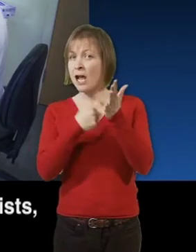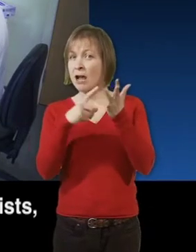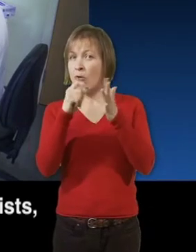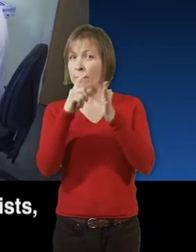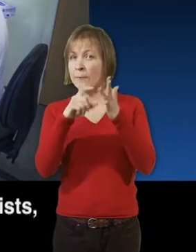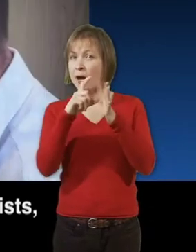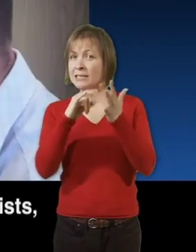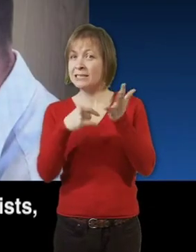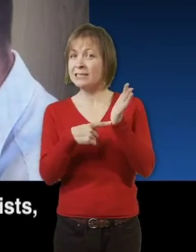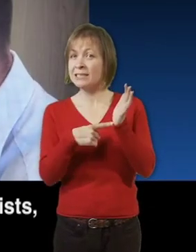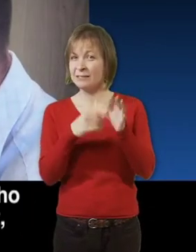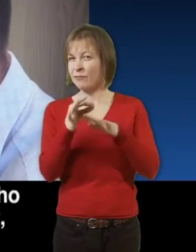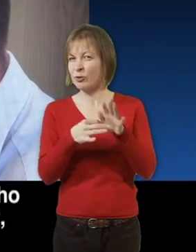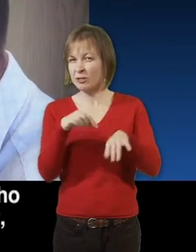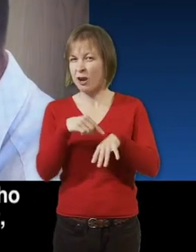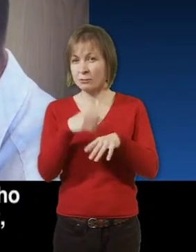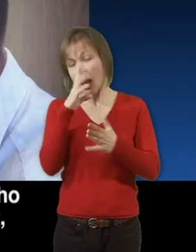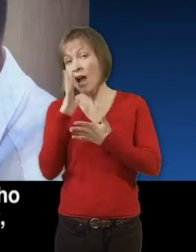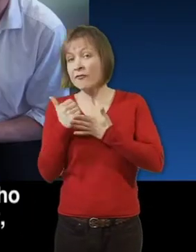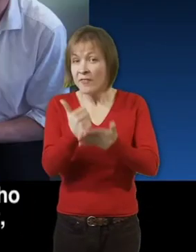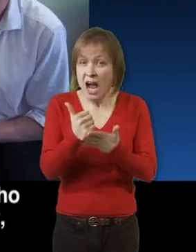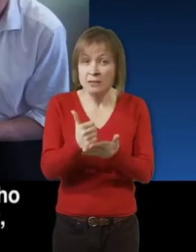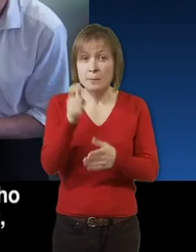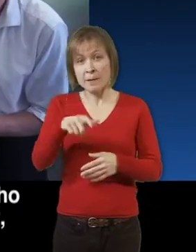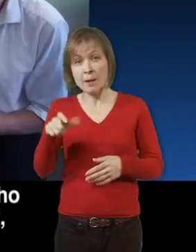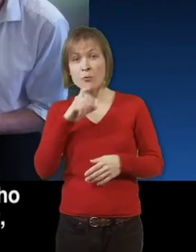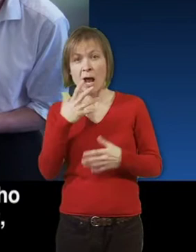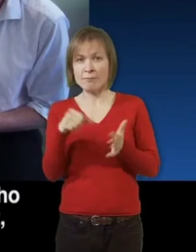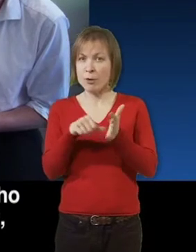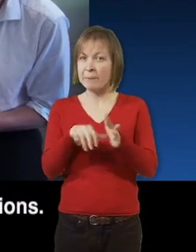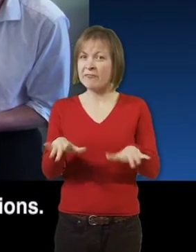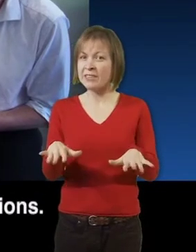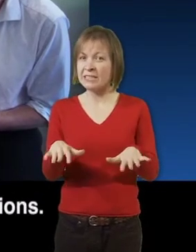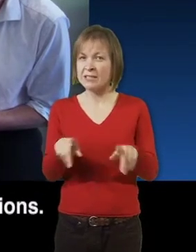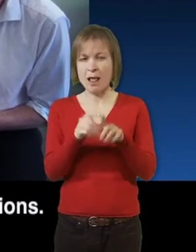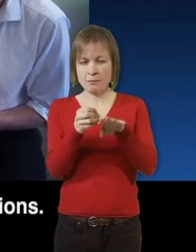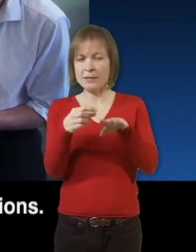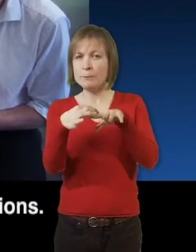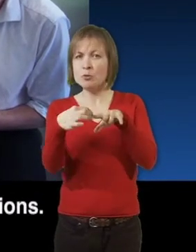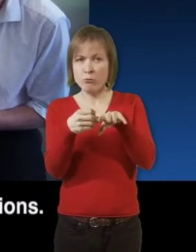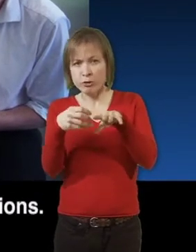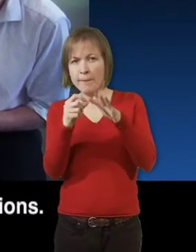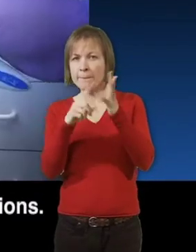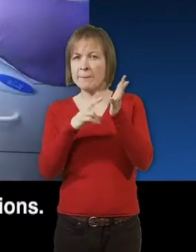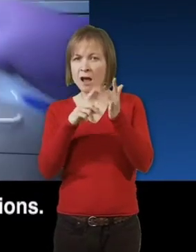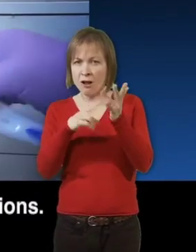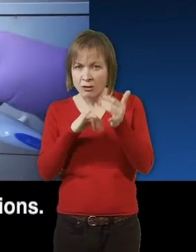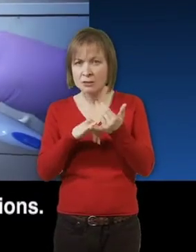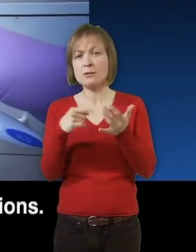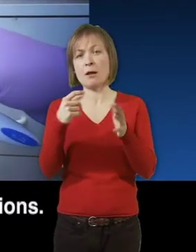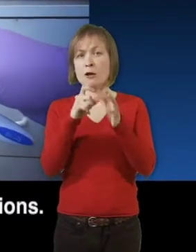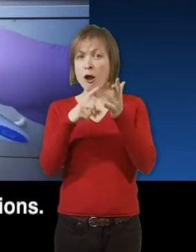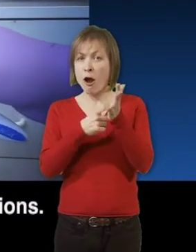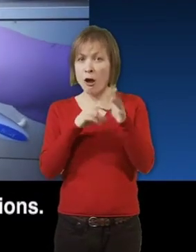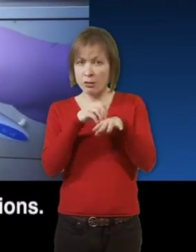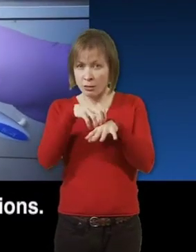Podiatrists, also called chiropodists, give advice and help people who have problems with their feet, such as bunions, corns or